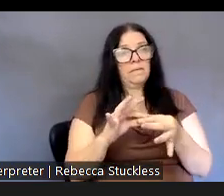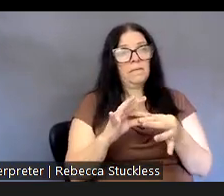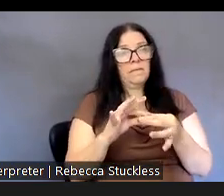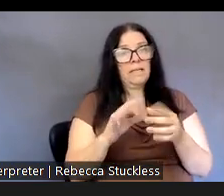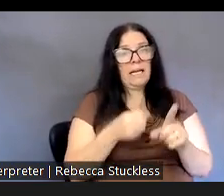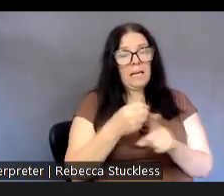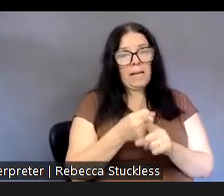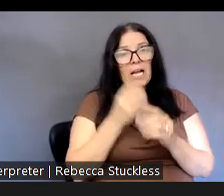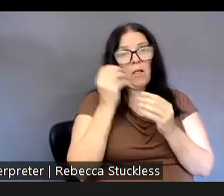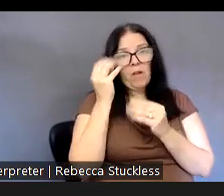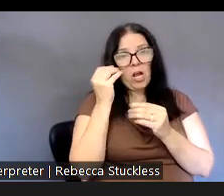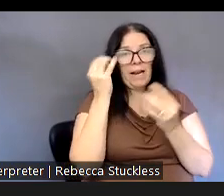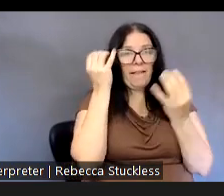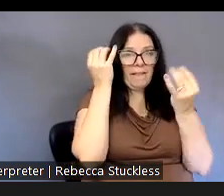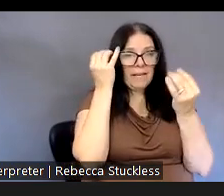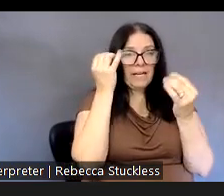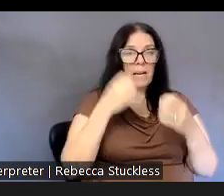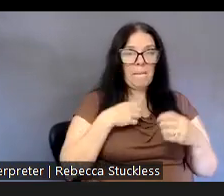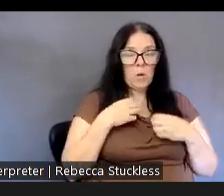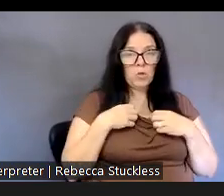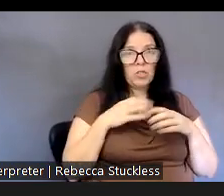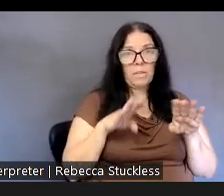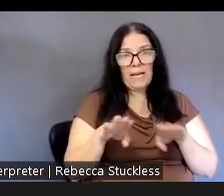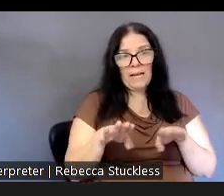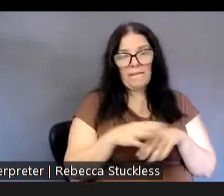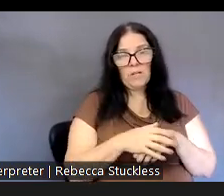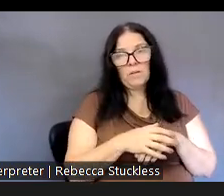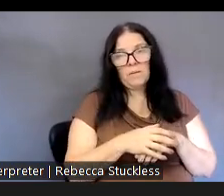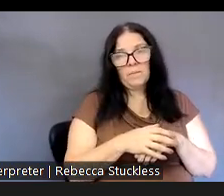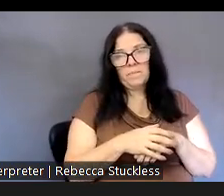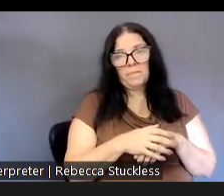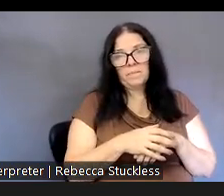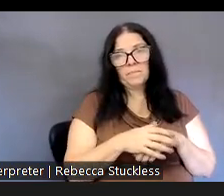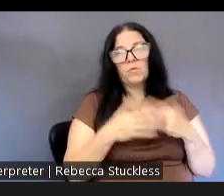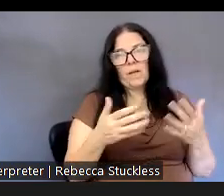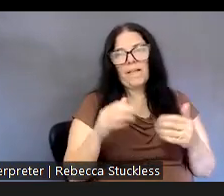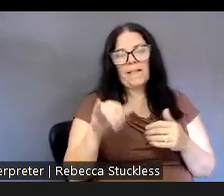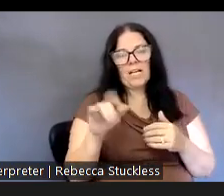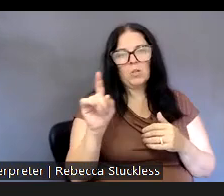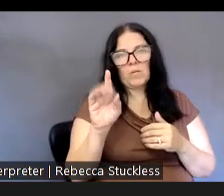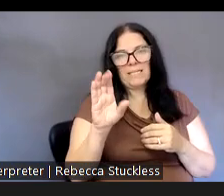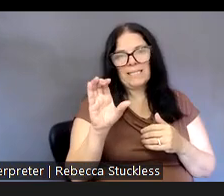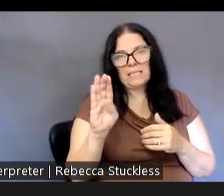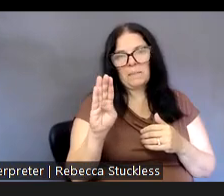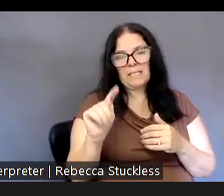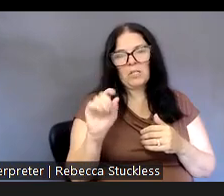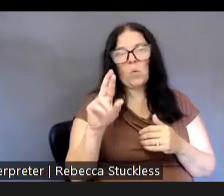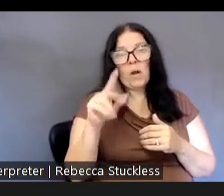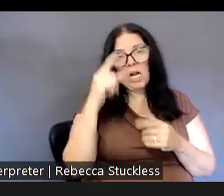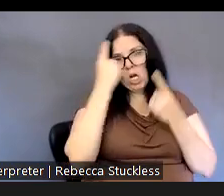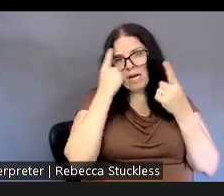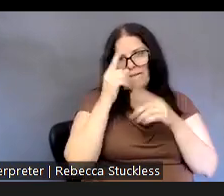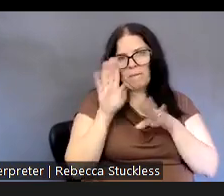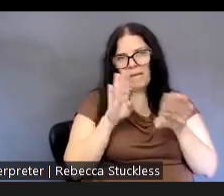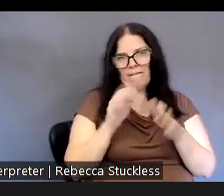on emotion and behavior. And so that's where CBT, or cognitive behavioral therapy,